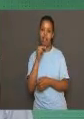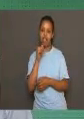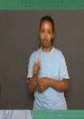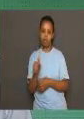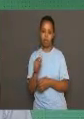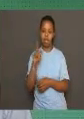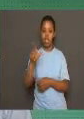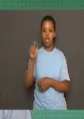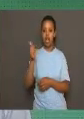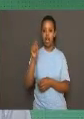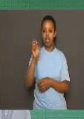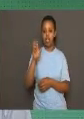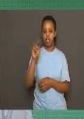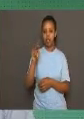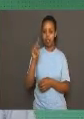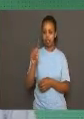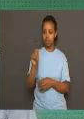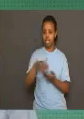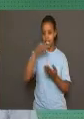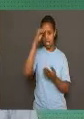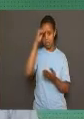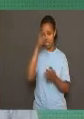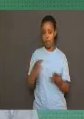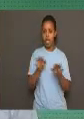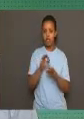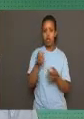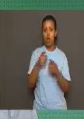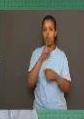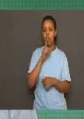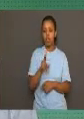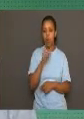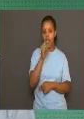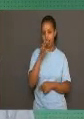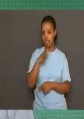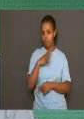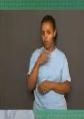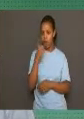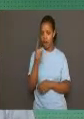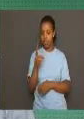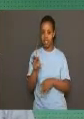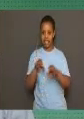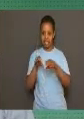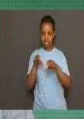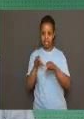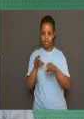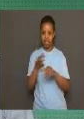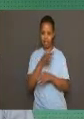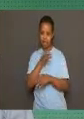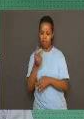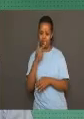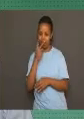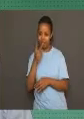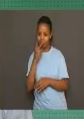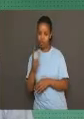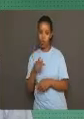Latent learning is acquired when a person observes an action often enough that he